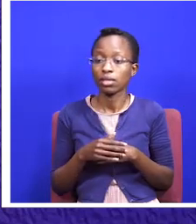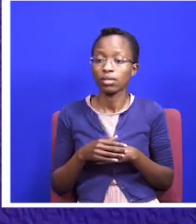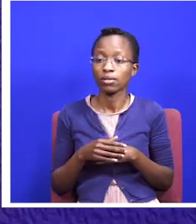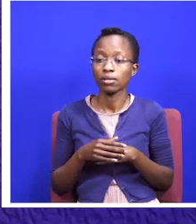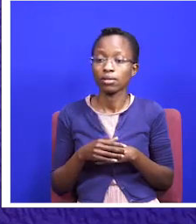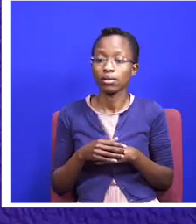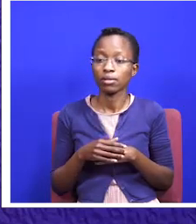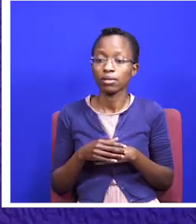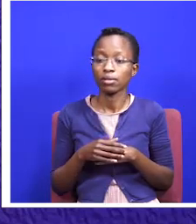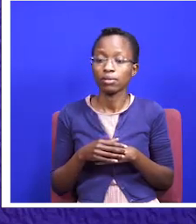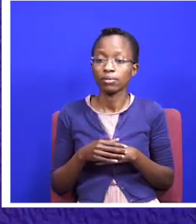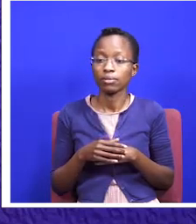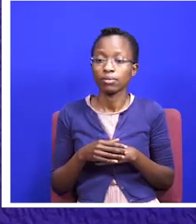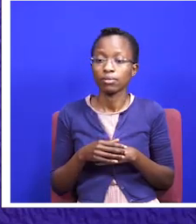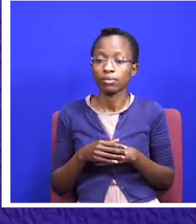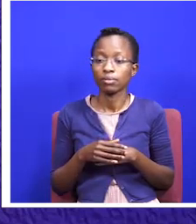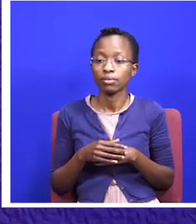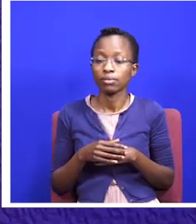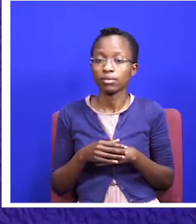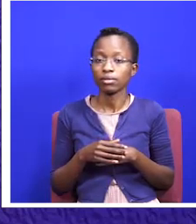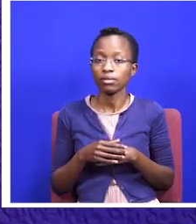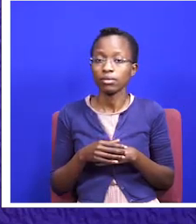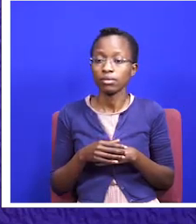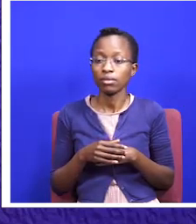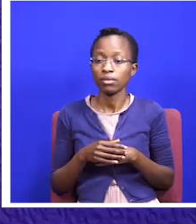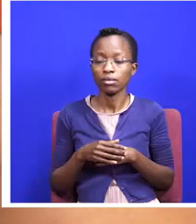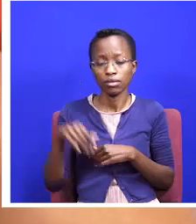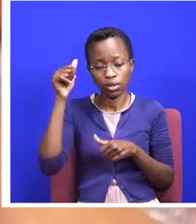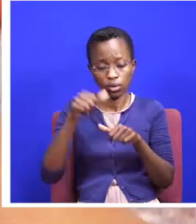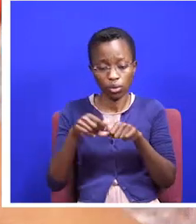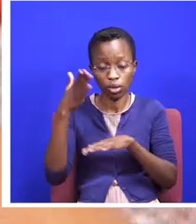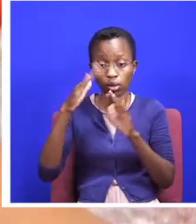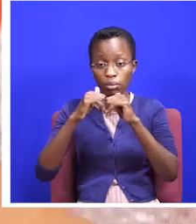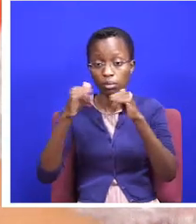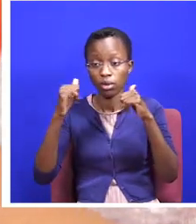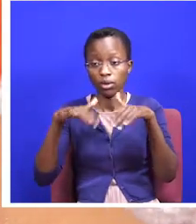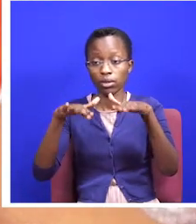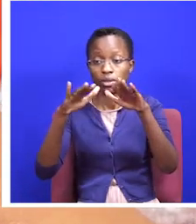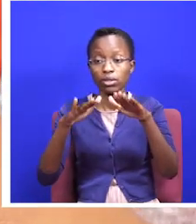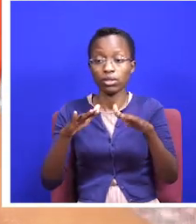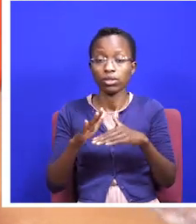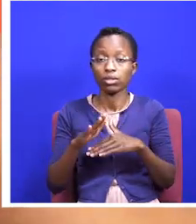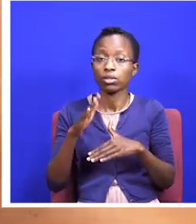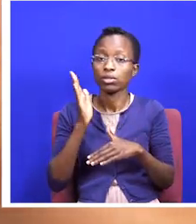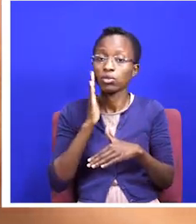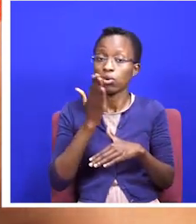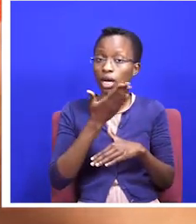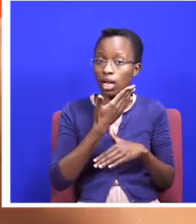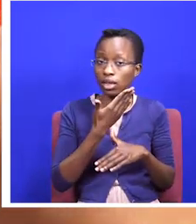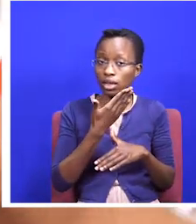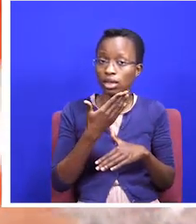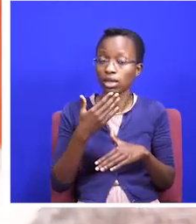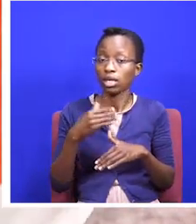will be the walls of water. You remember when God parted the sea? So you color